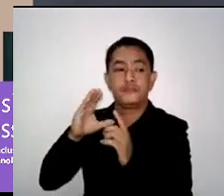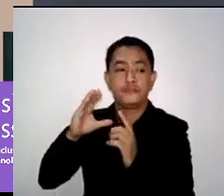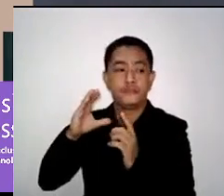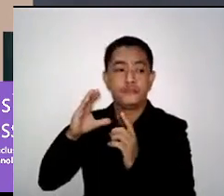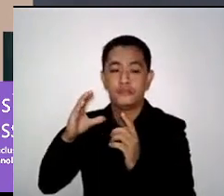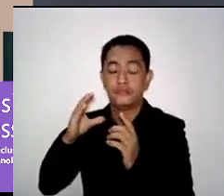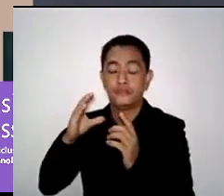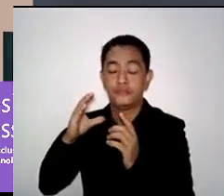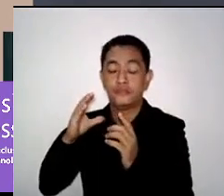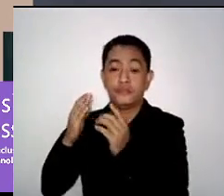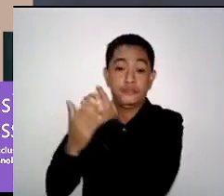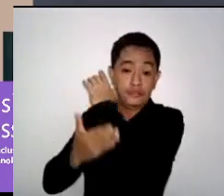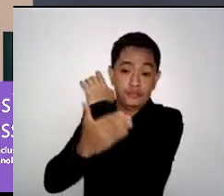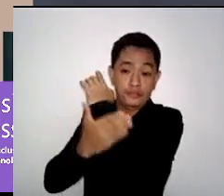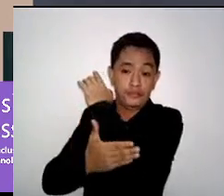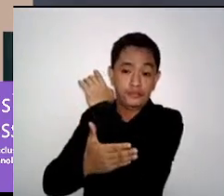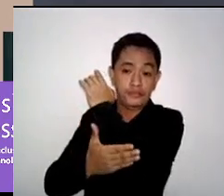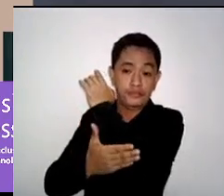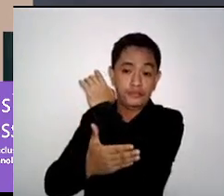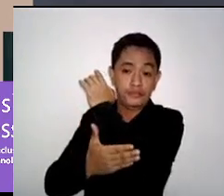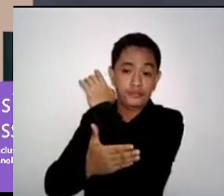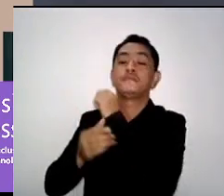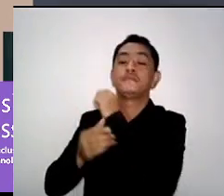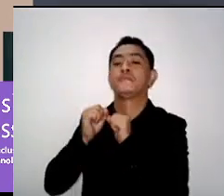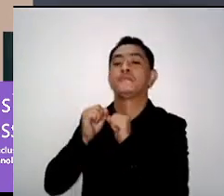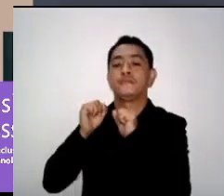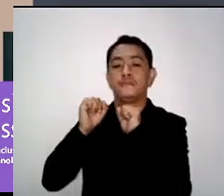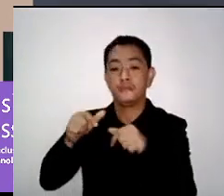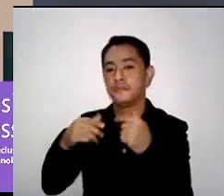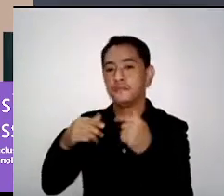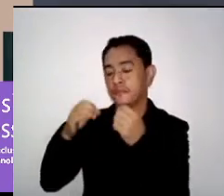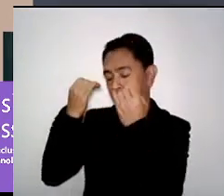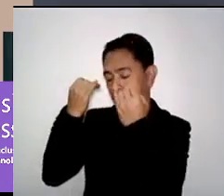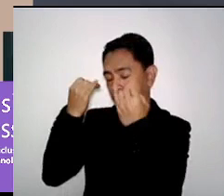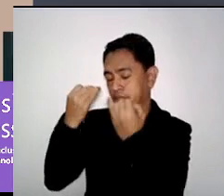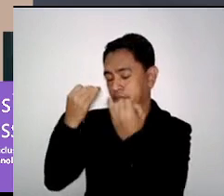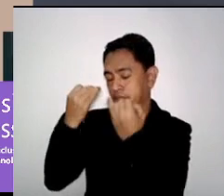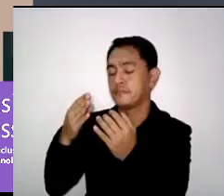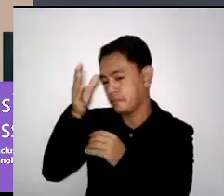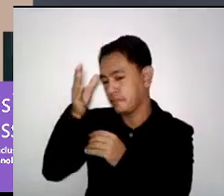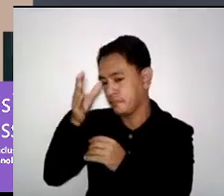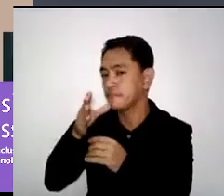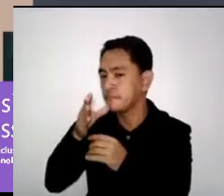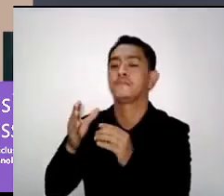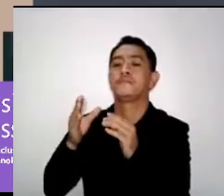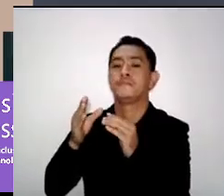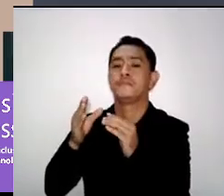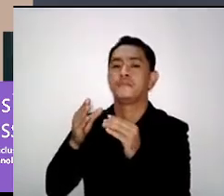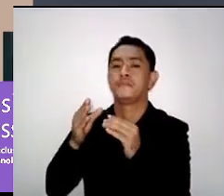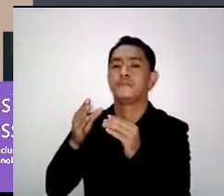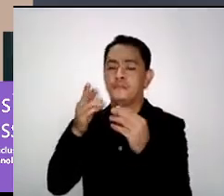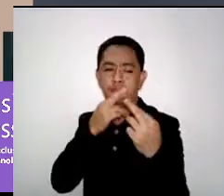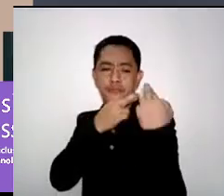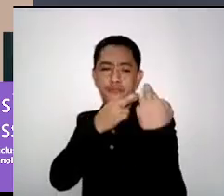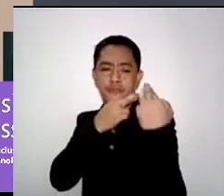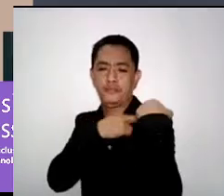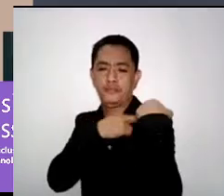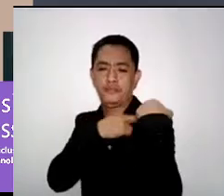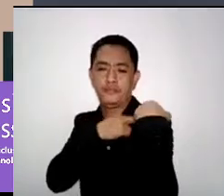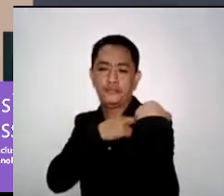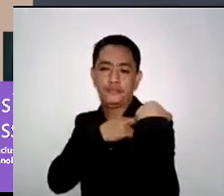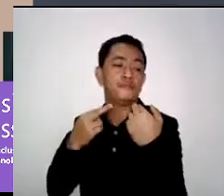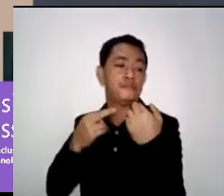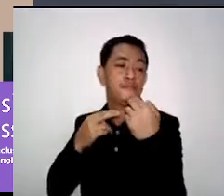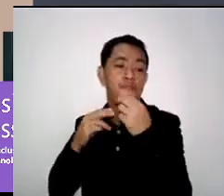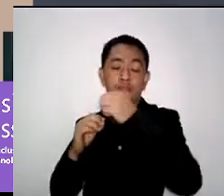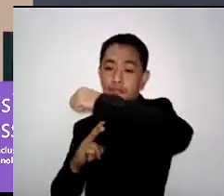In this light, educators and parents have this crucial responsibility in bridging the gap and honing the